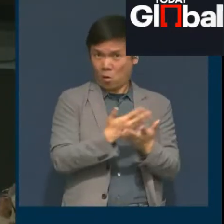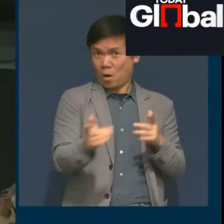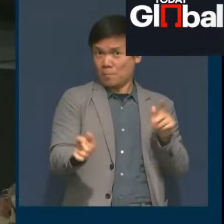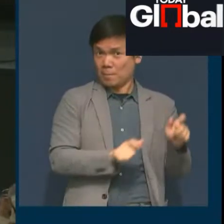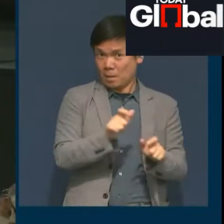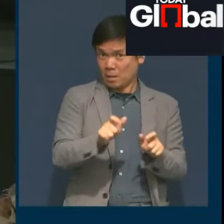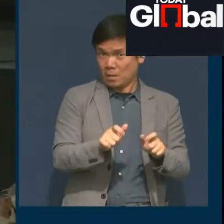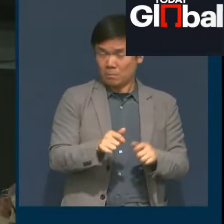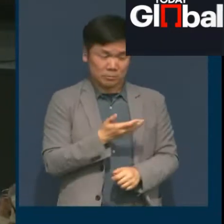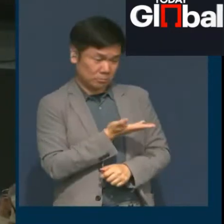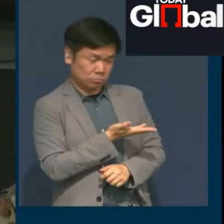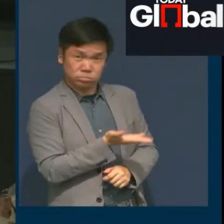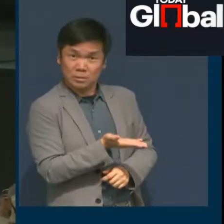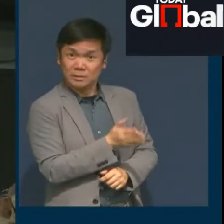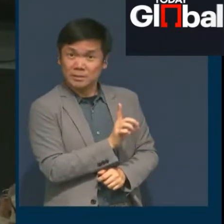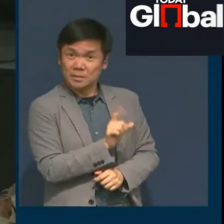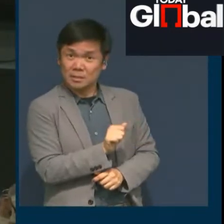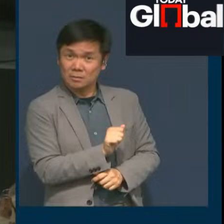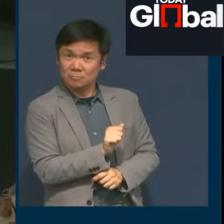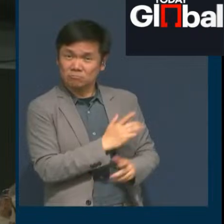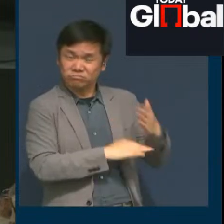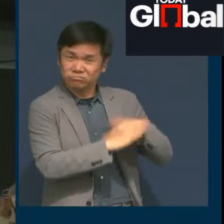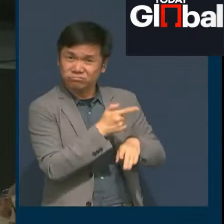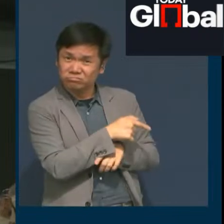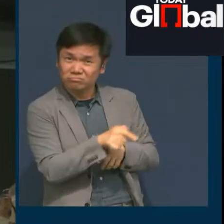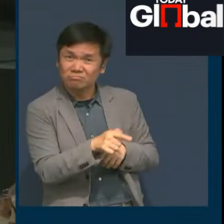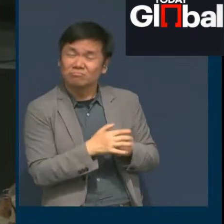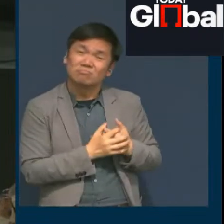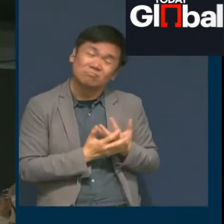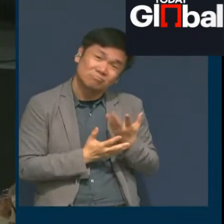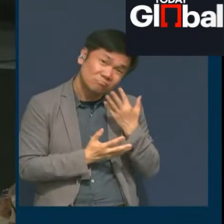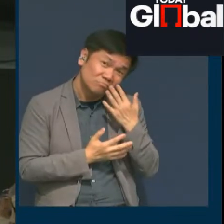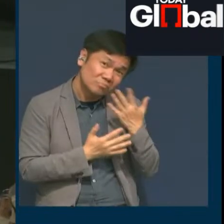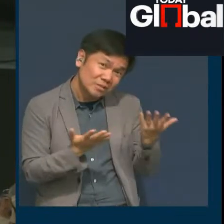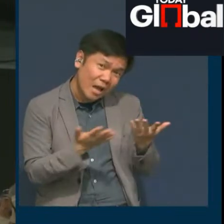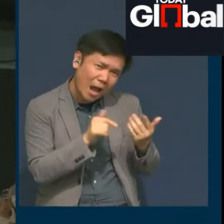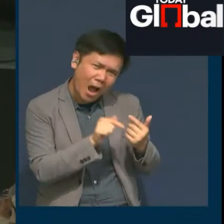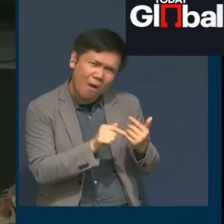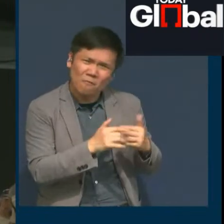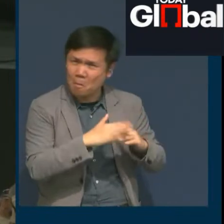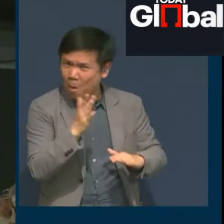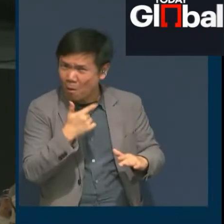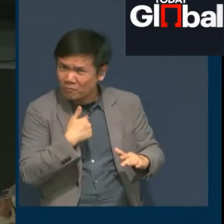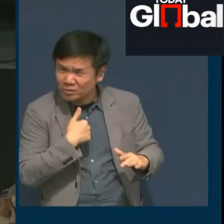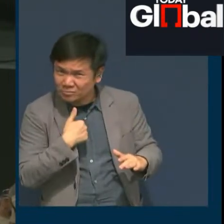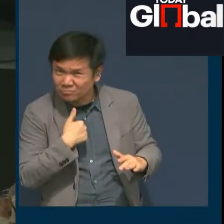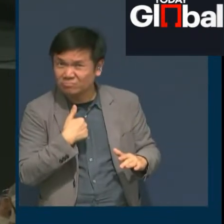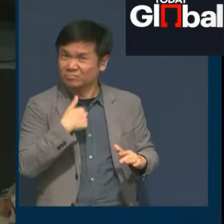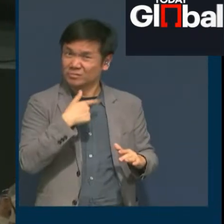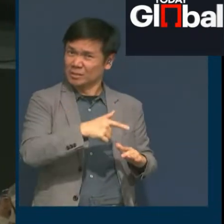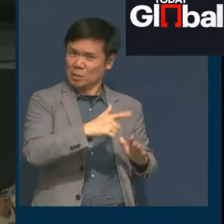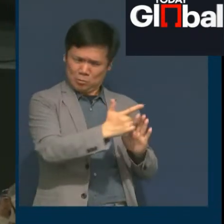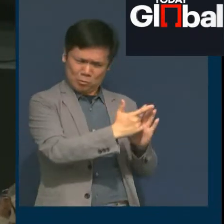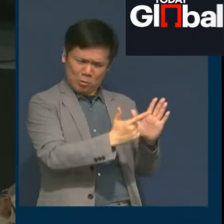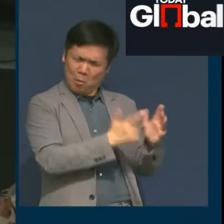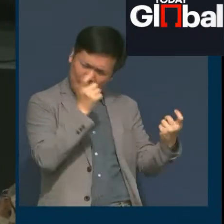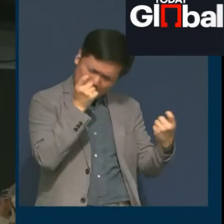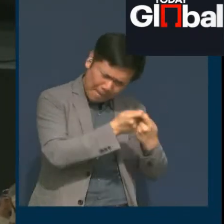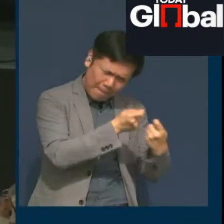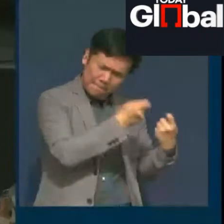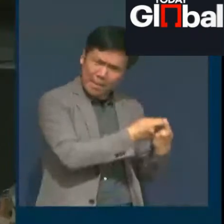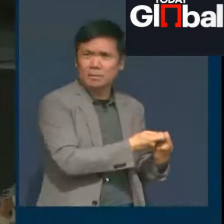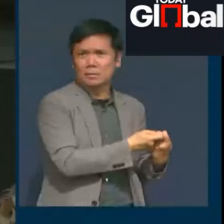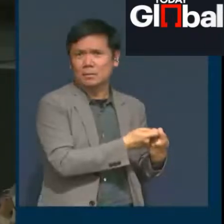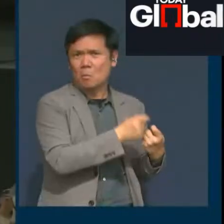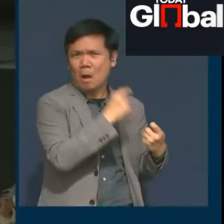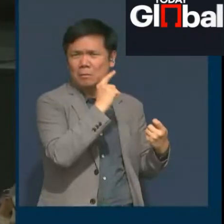disabilities require specific legislative provisions because they have been discriminated, and